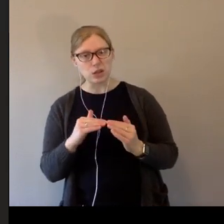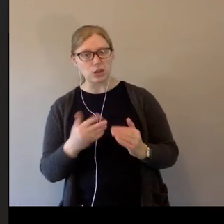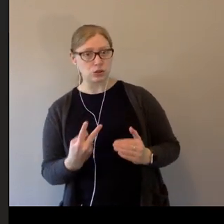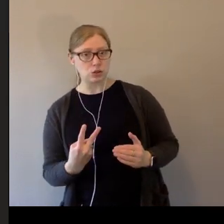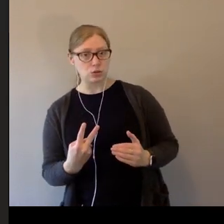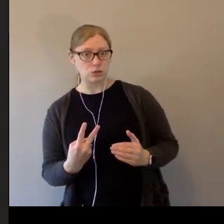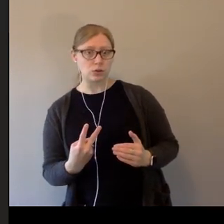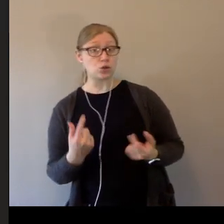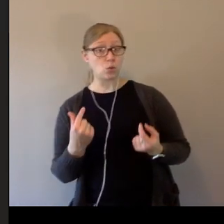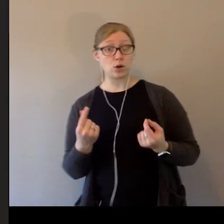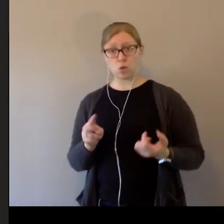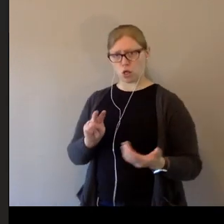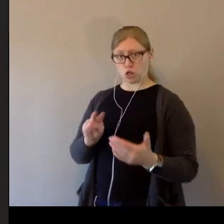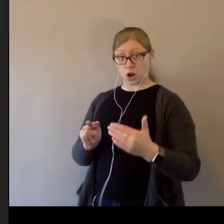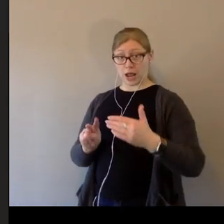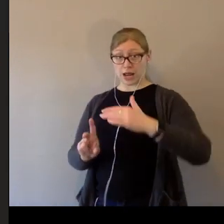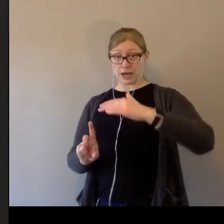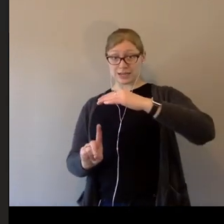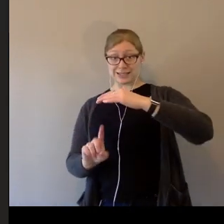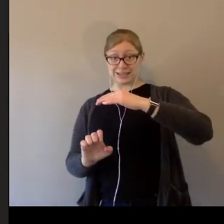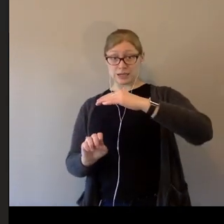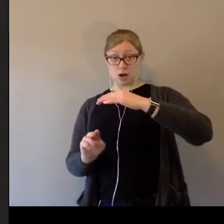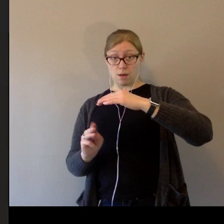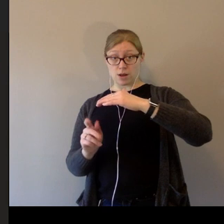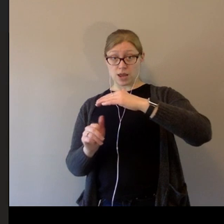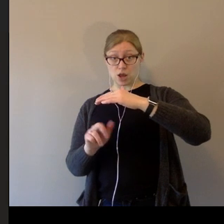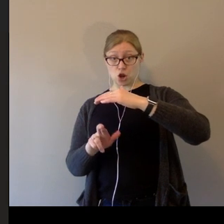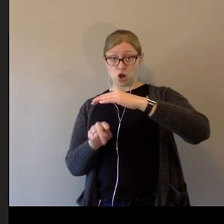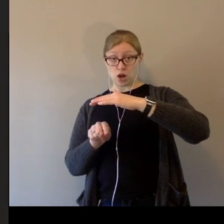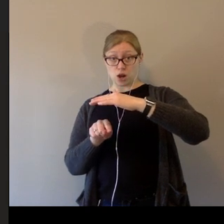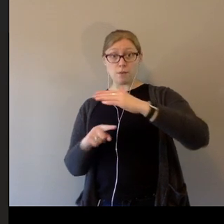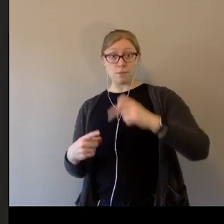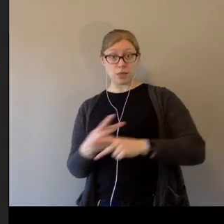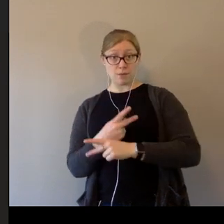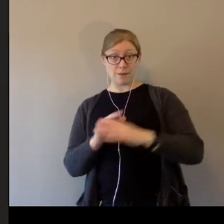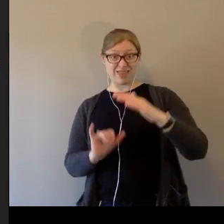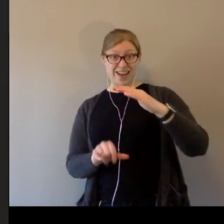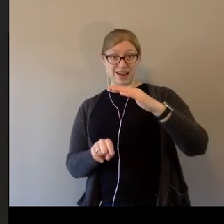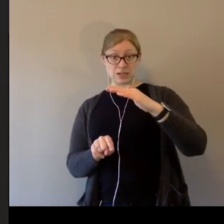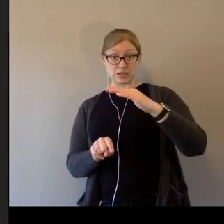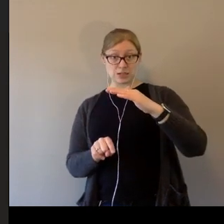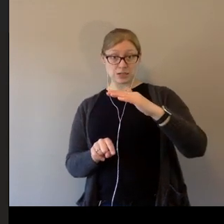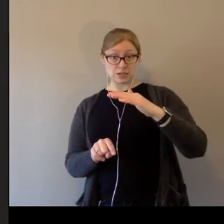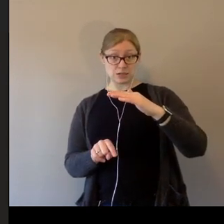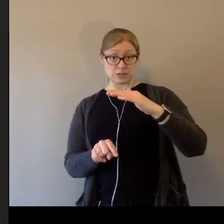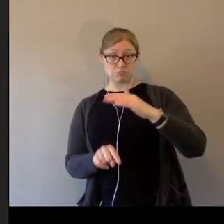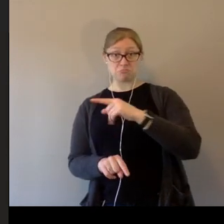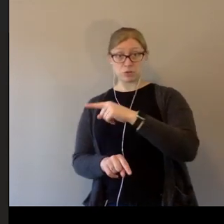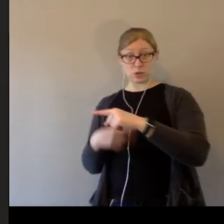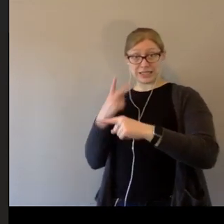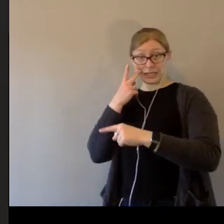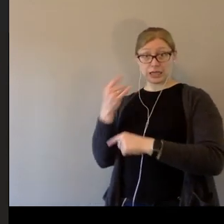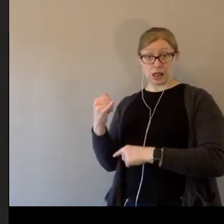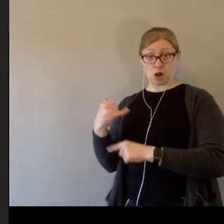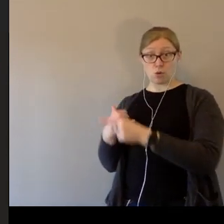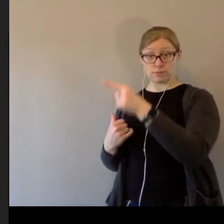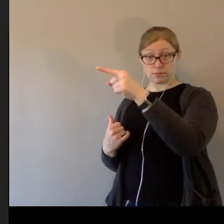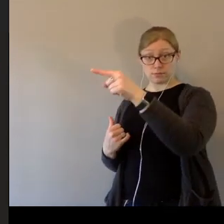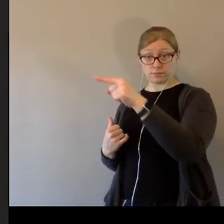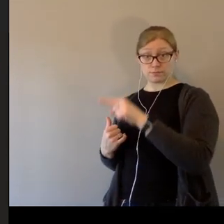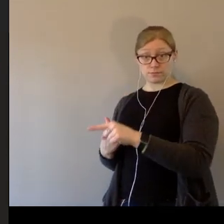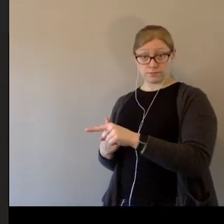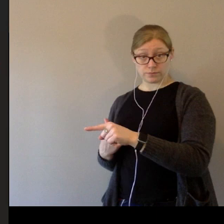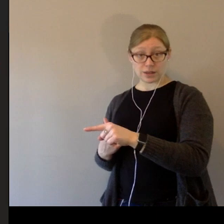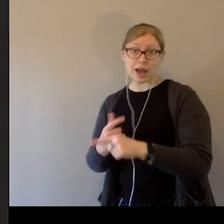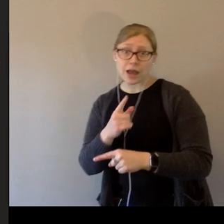the denominator, and you multiply by that. So I'm going to multiply by the square root of 2 on the bottom and the square root of 2 on the top,